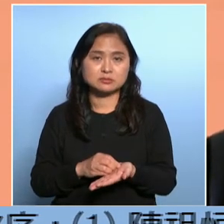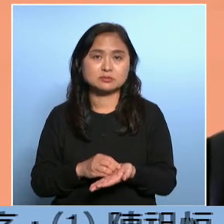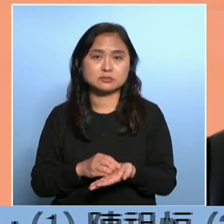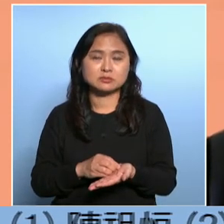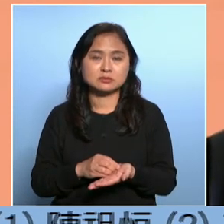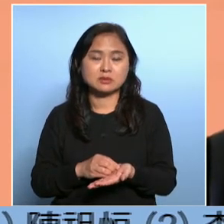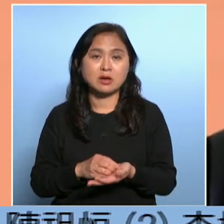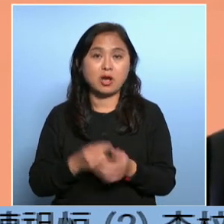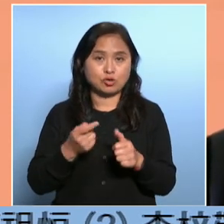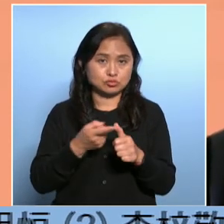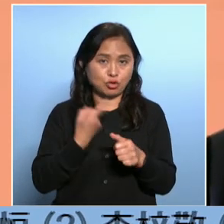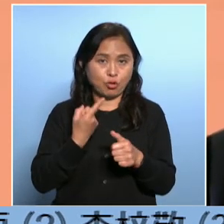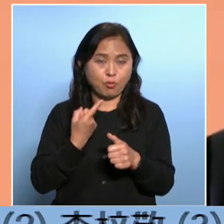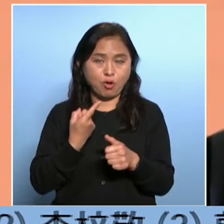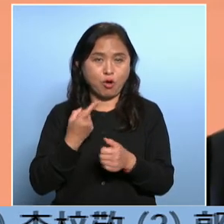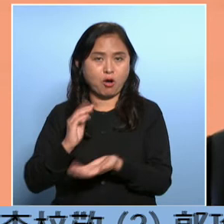putting the confirmed